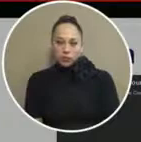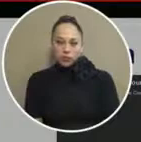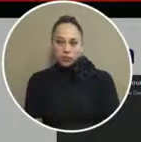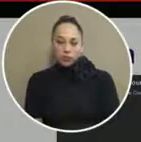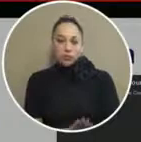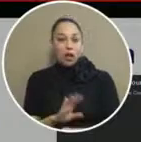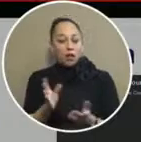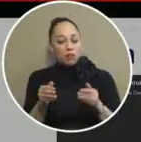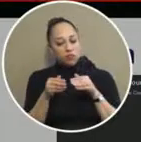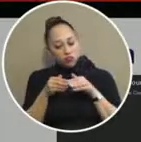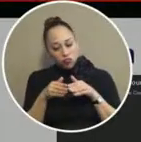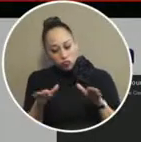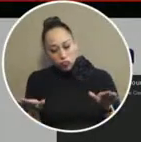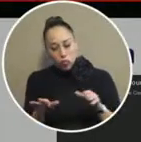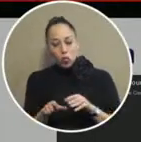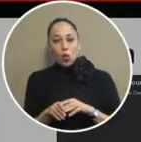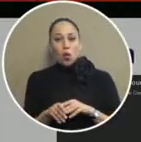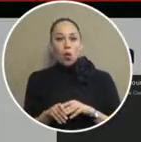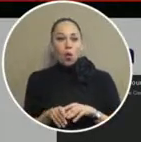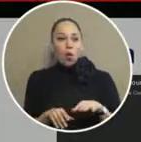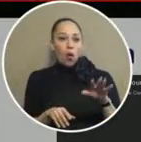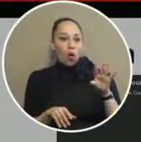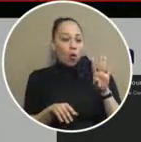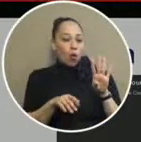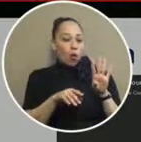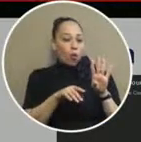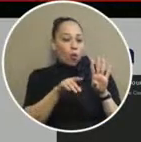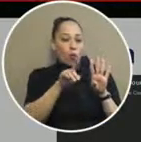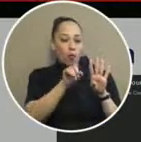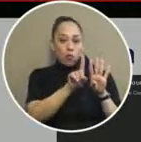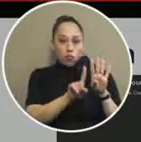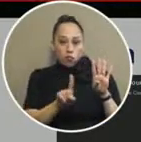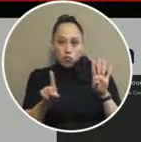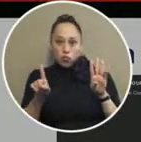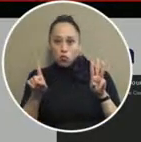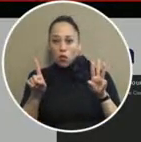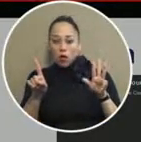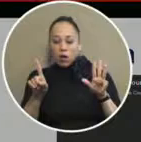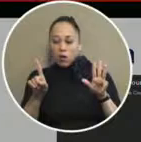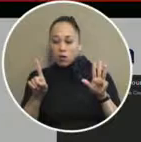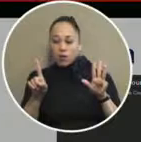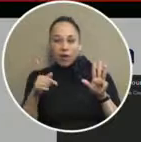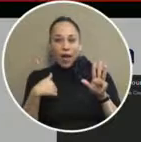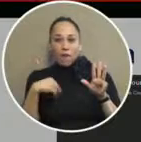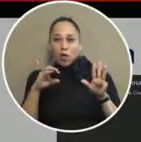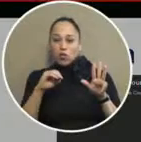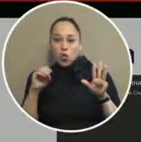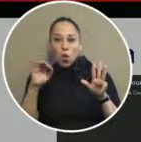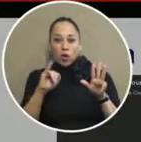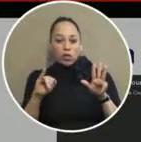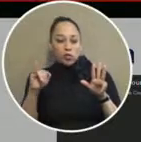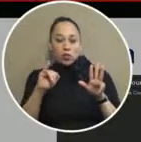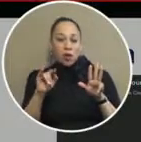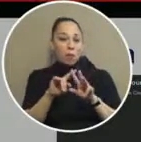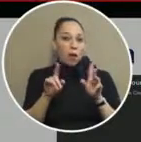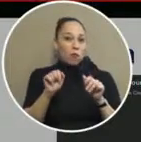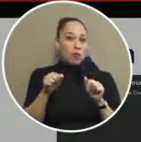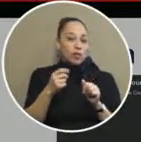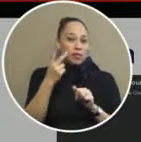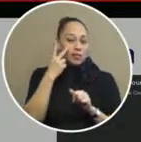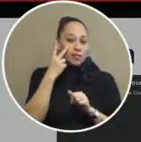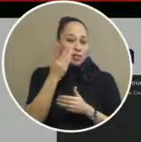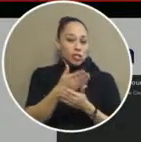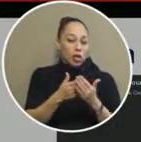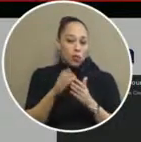And overall, 1 out of 4 might not have insurance. But here when we see the positive cases, we